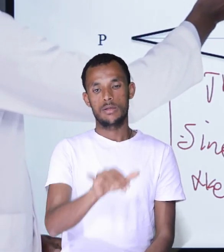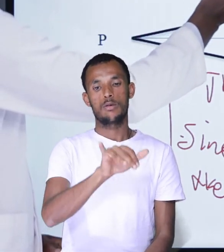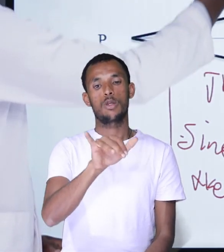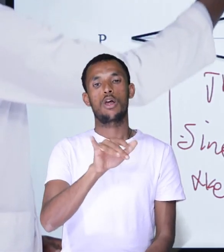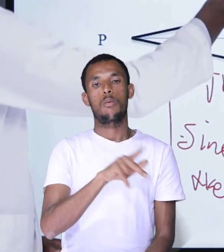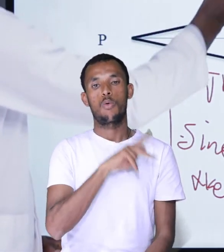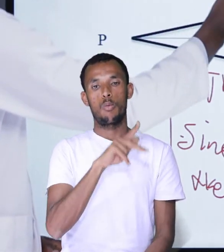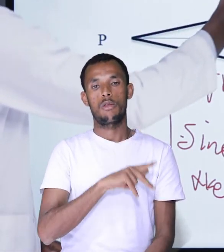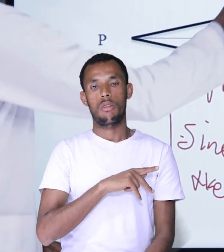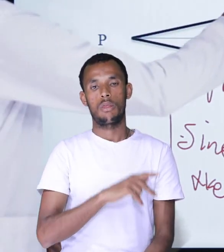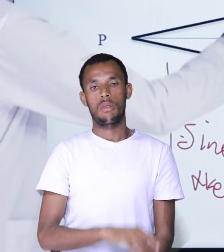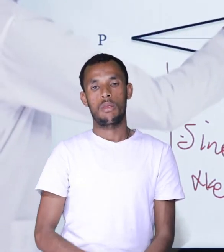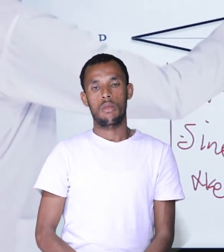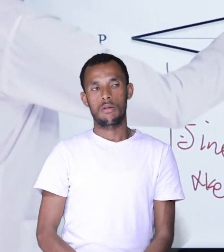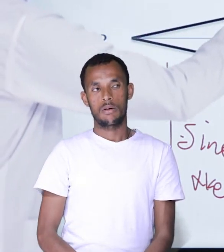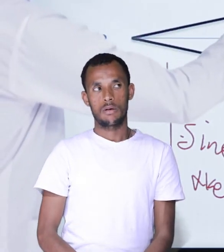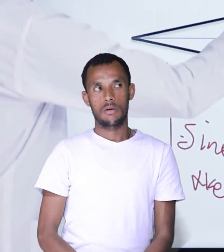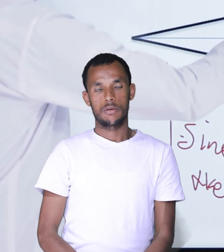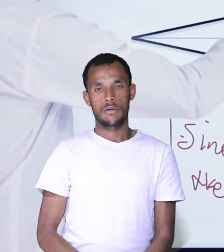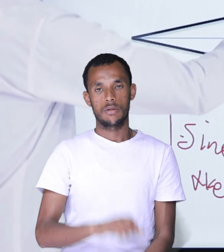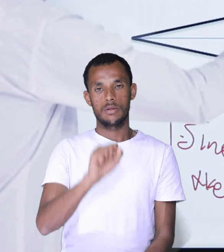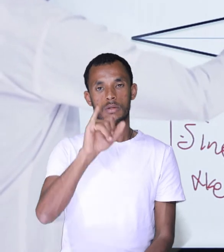Symmetrical property.